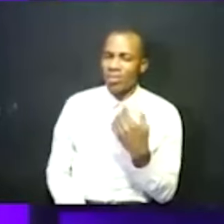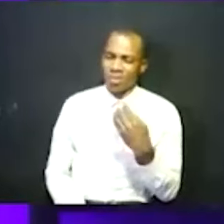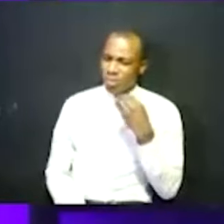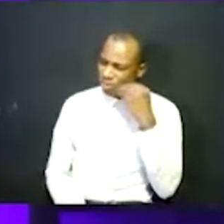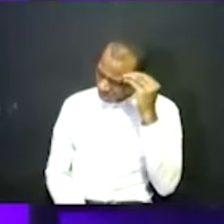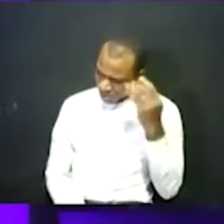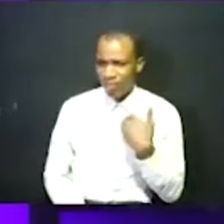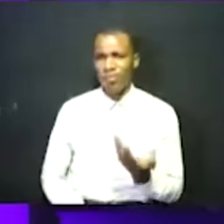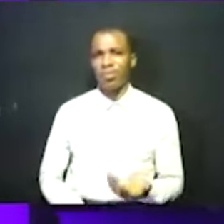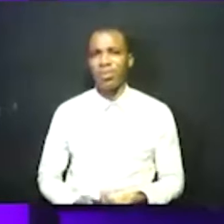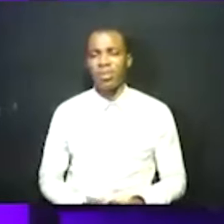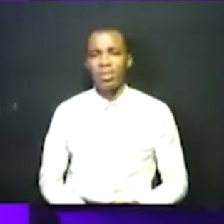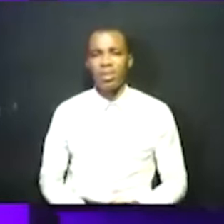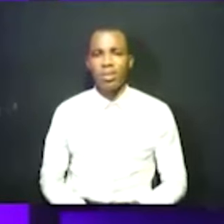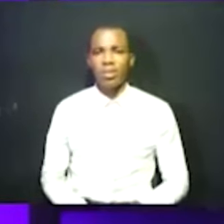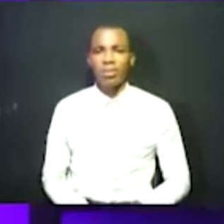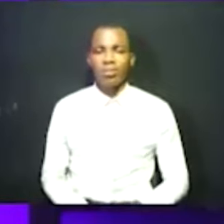See,